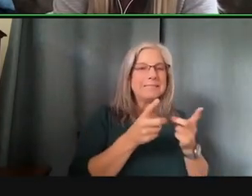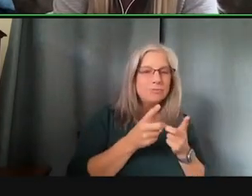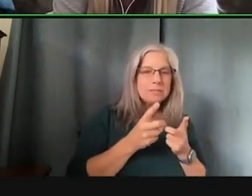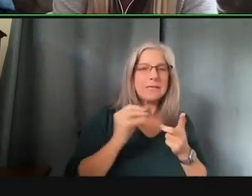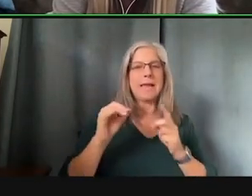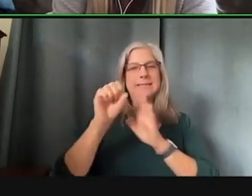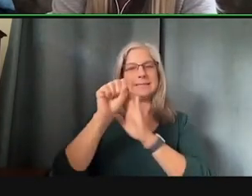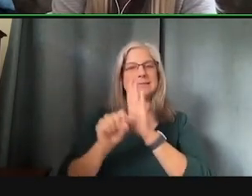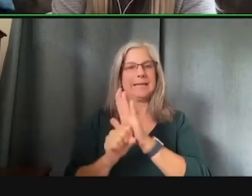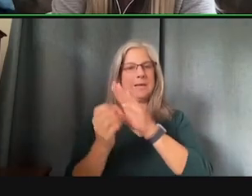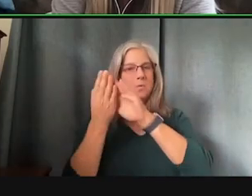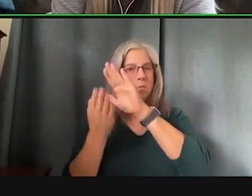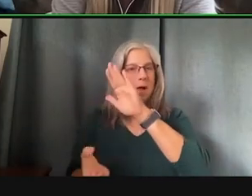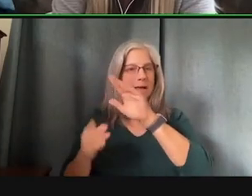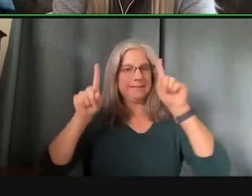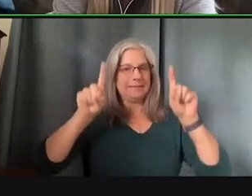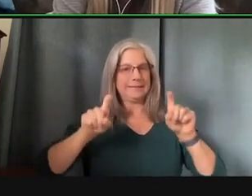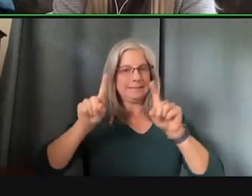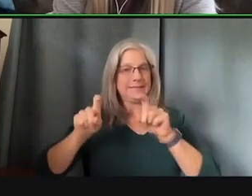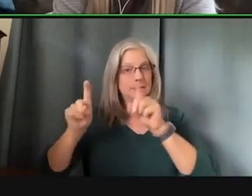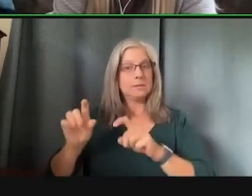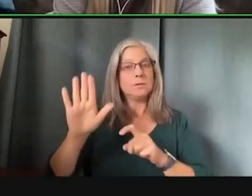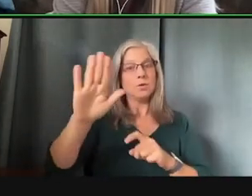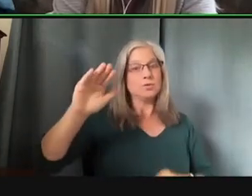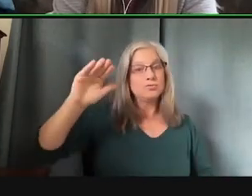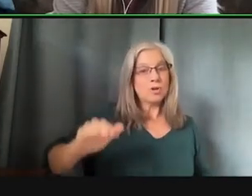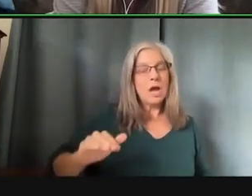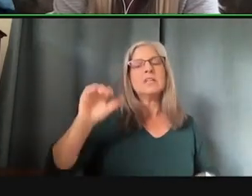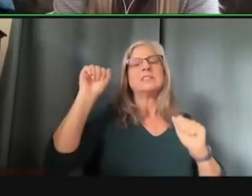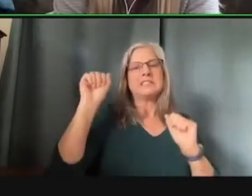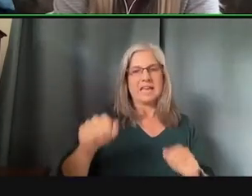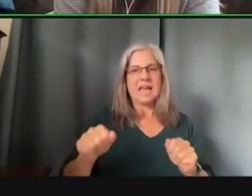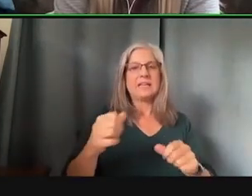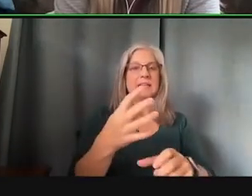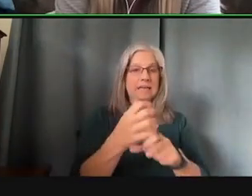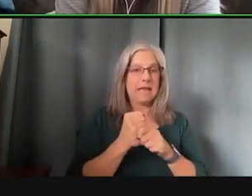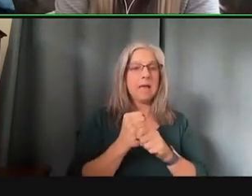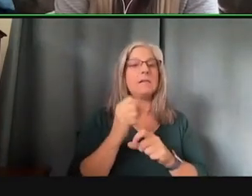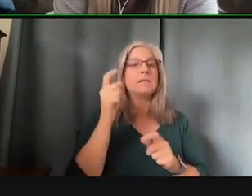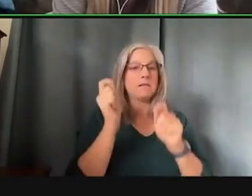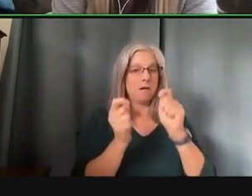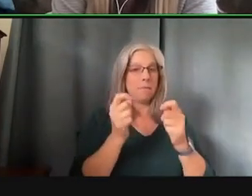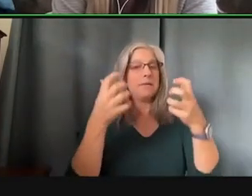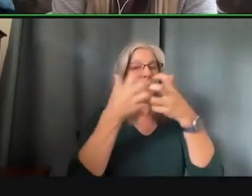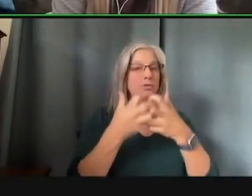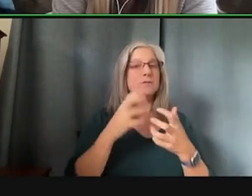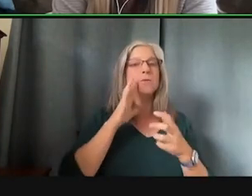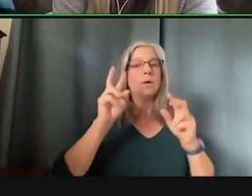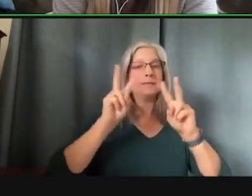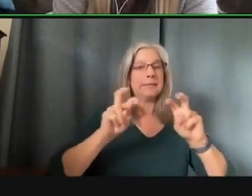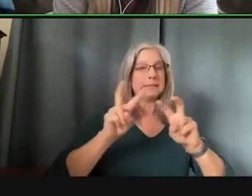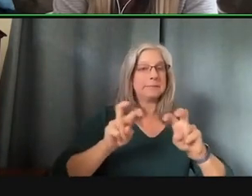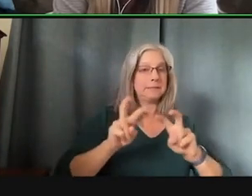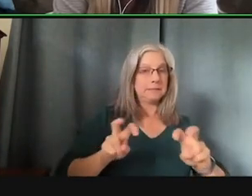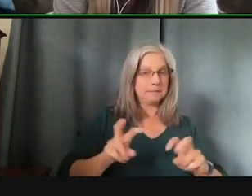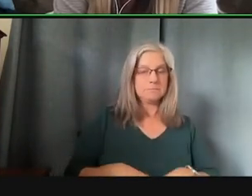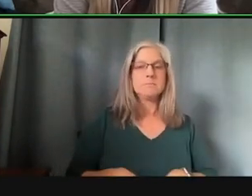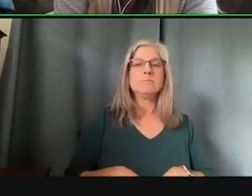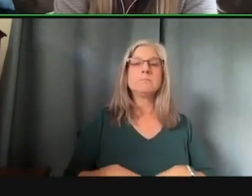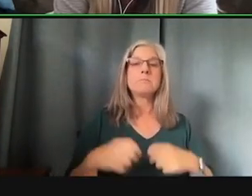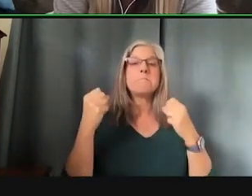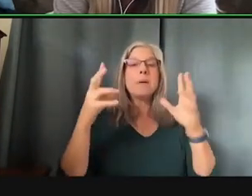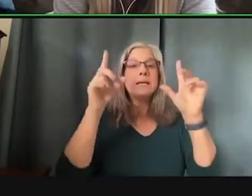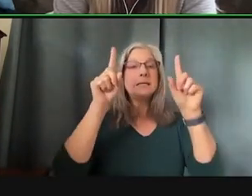testing and that your child with disabilities can receive accommodations for those assessments. And a lot of those tests